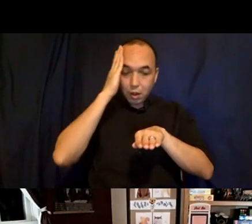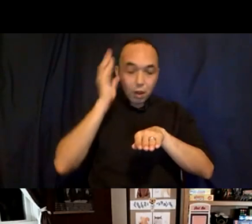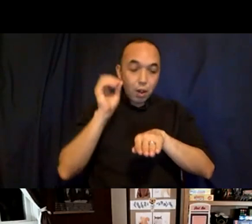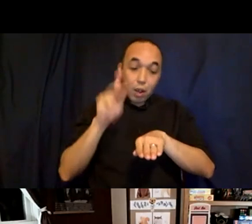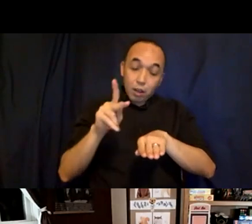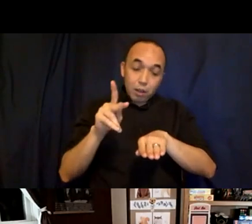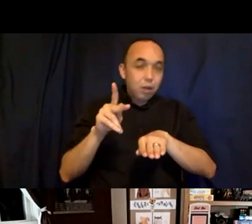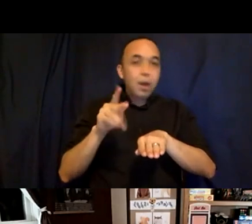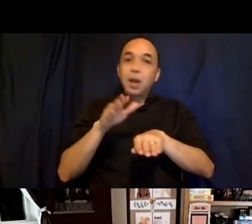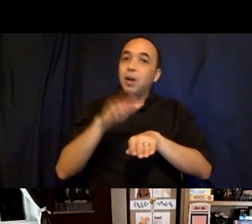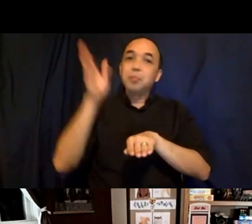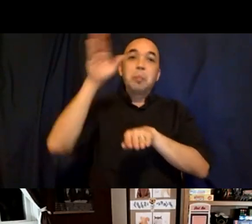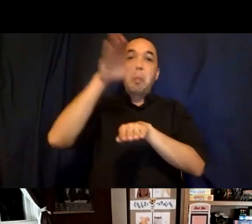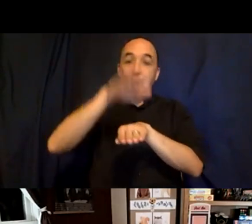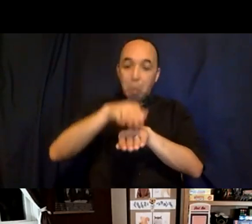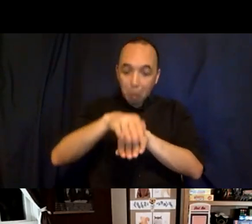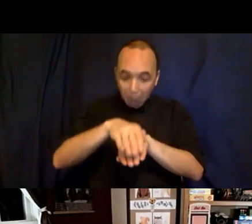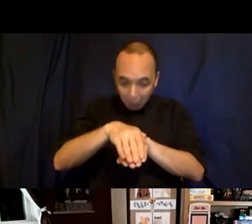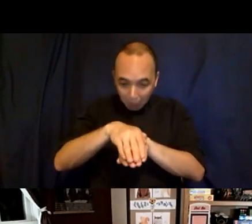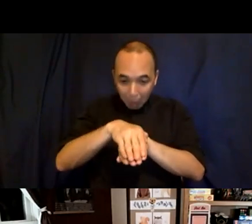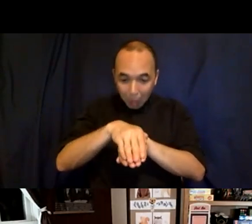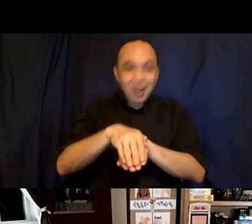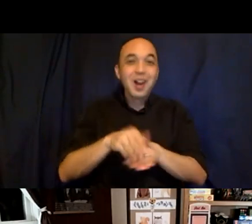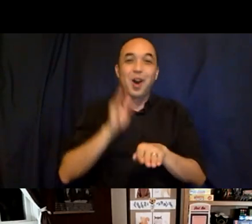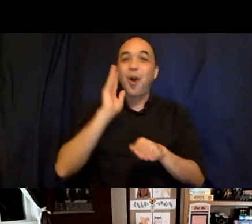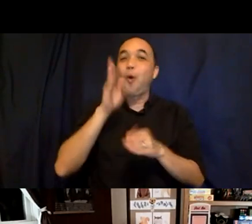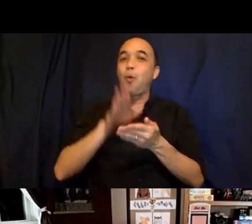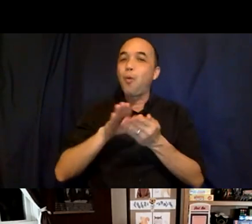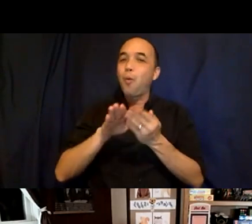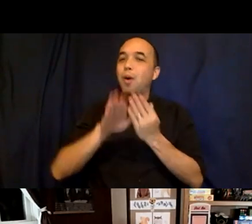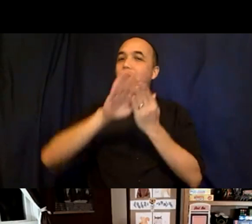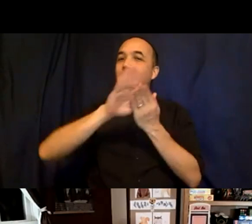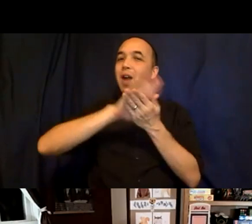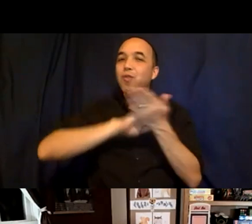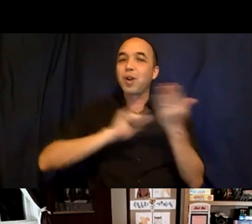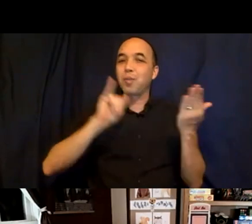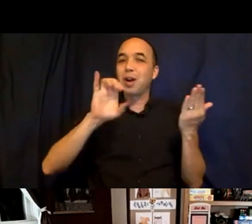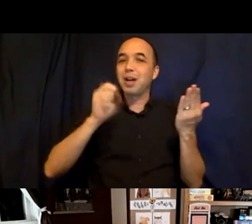That's just gonna go right on top, and we're gonna cover that with icing later, and ain't nobody gonna know the difference.